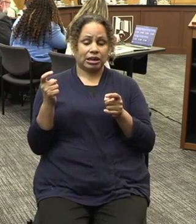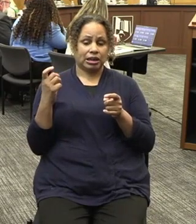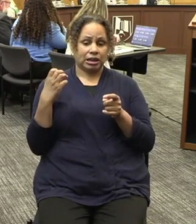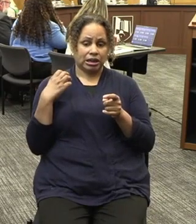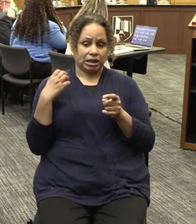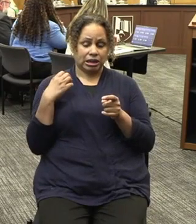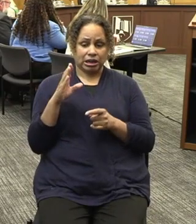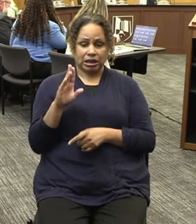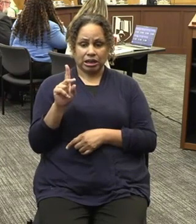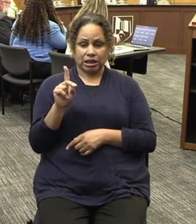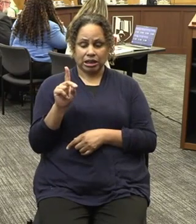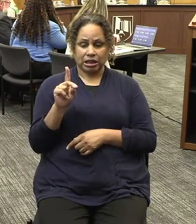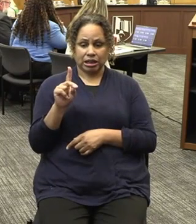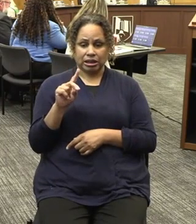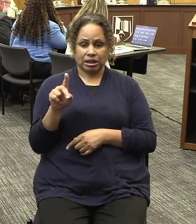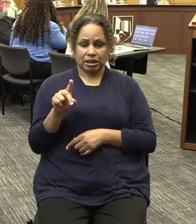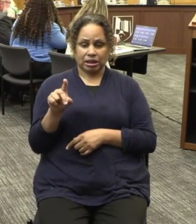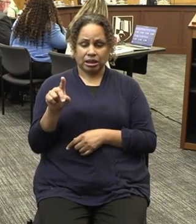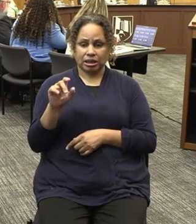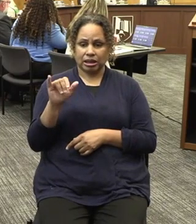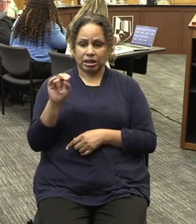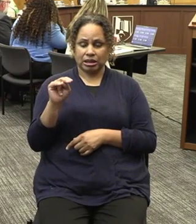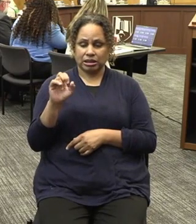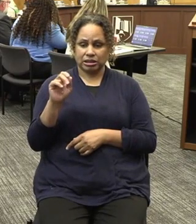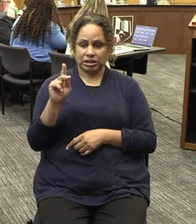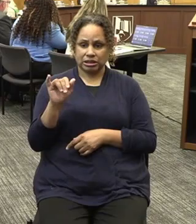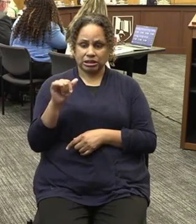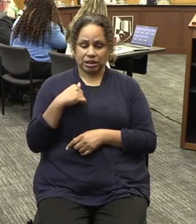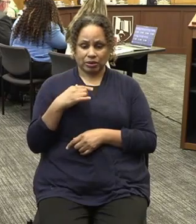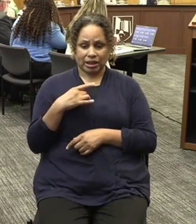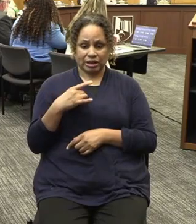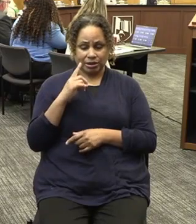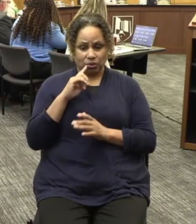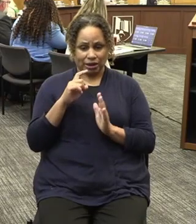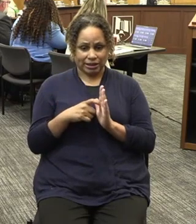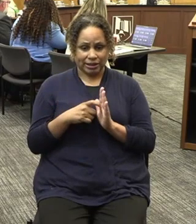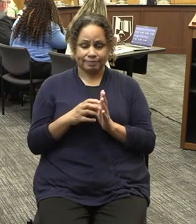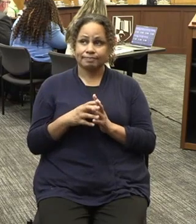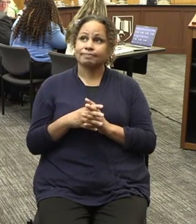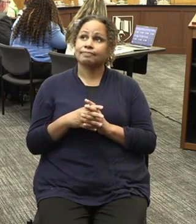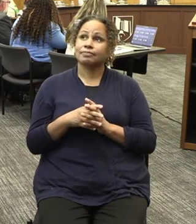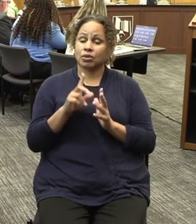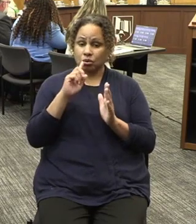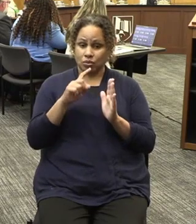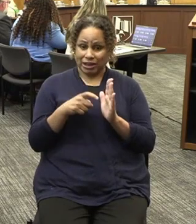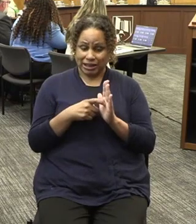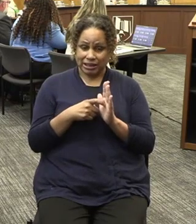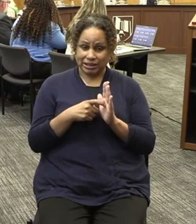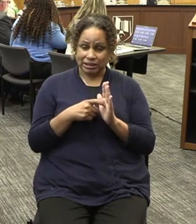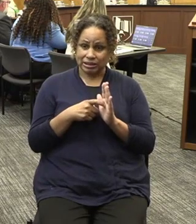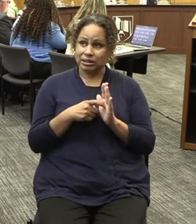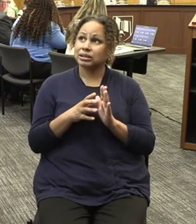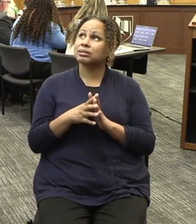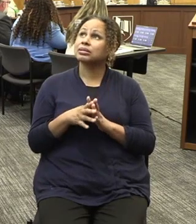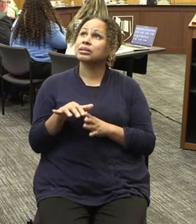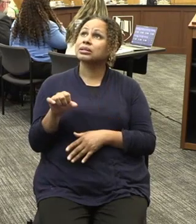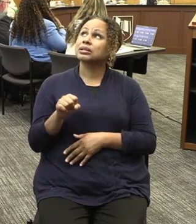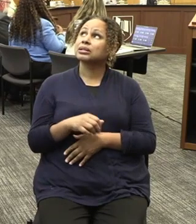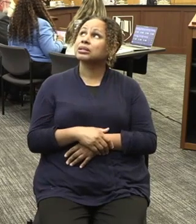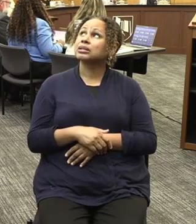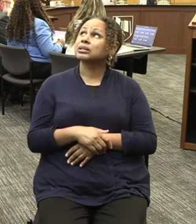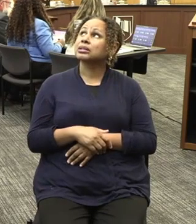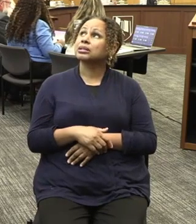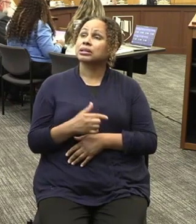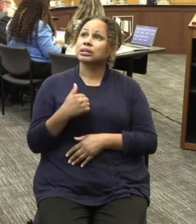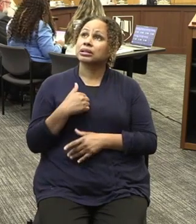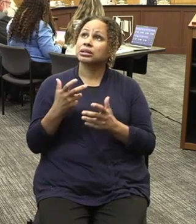I would like to be recognized. Sorry? I say I'd like to be recognized. Recognized. Yeah. Yes. I